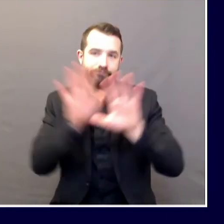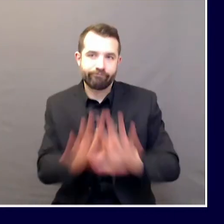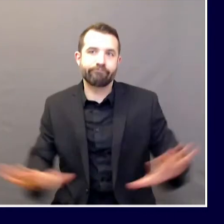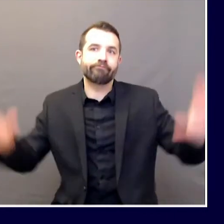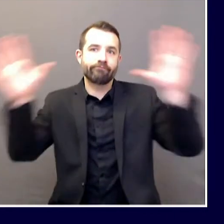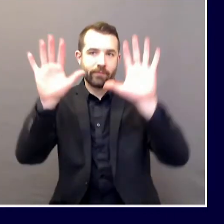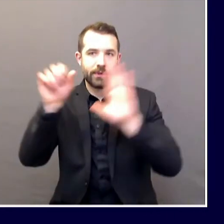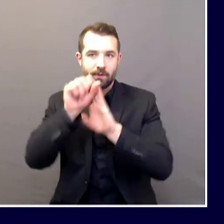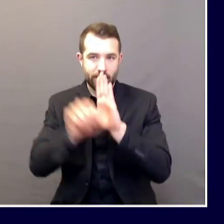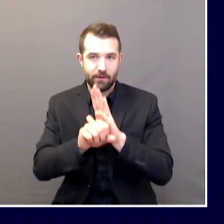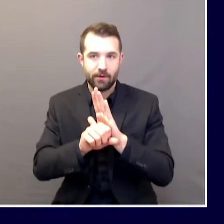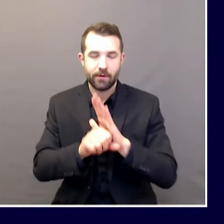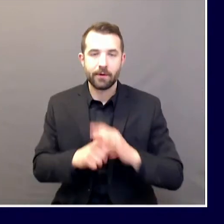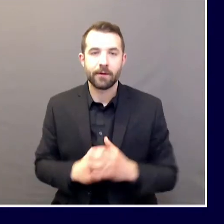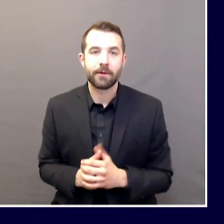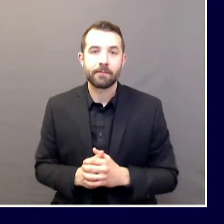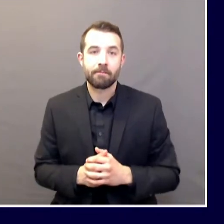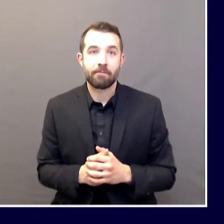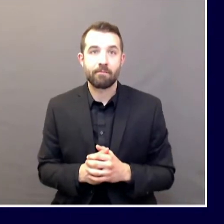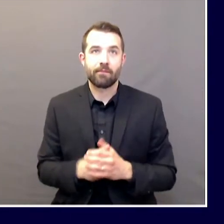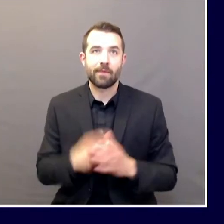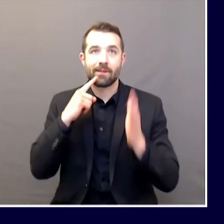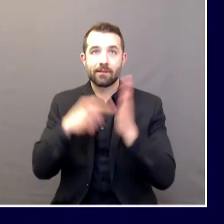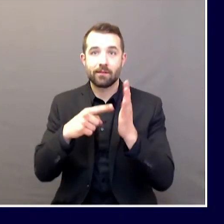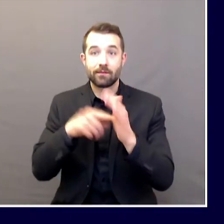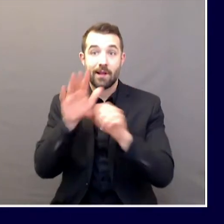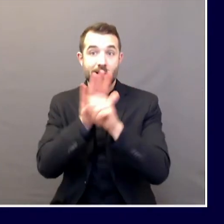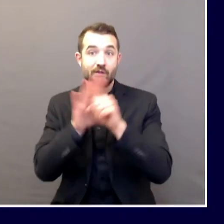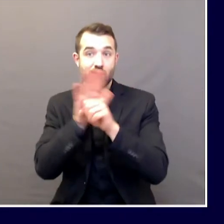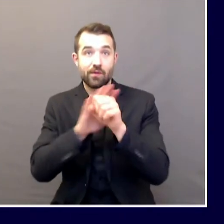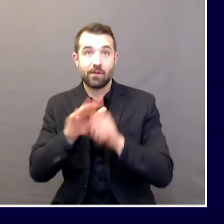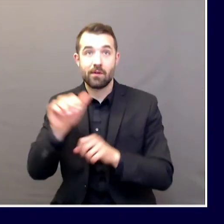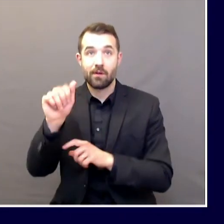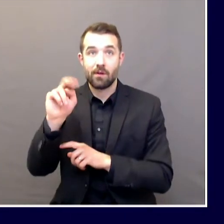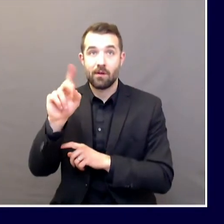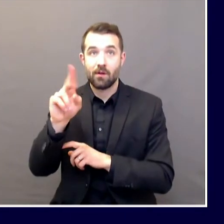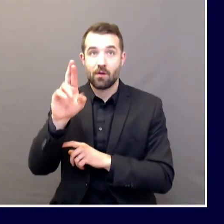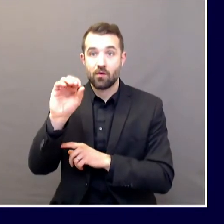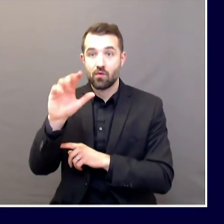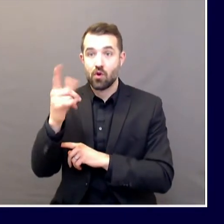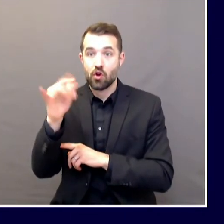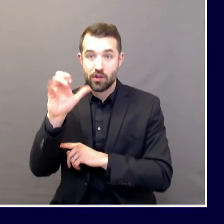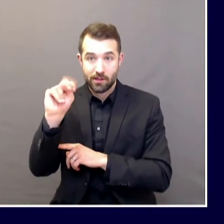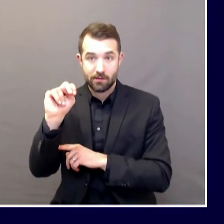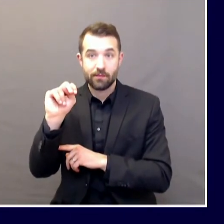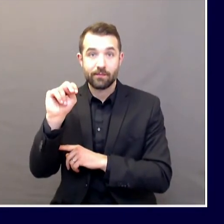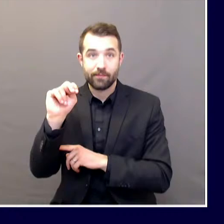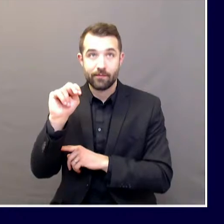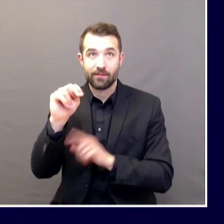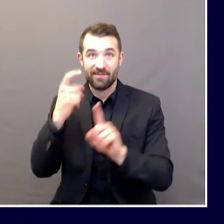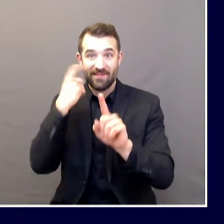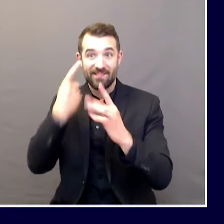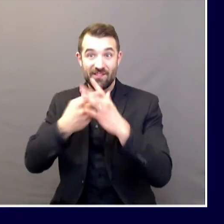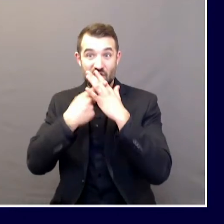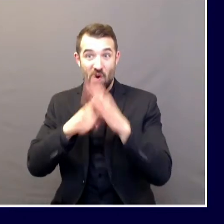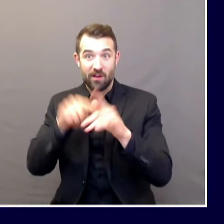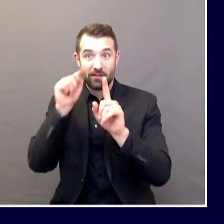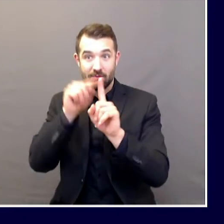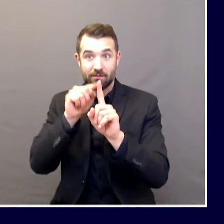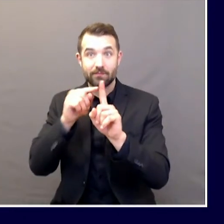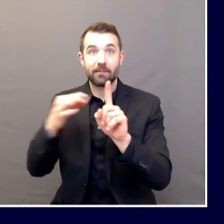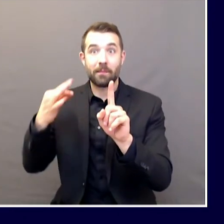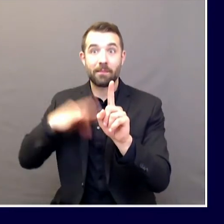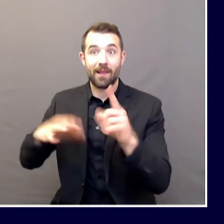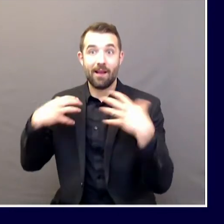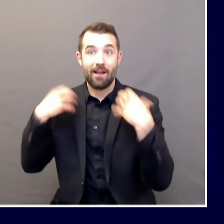allocated vaccine for this purpose. So for example, you noted Maine Health doing it. We're working on it as well. And then we'll probably move